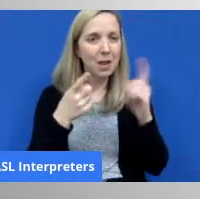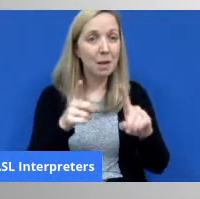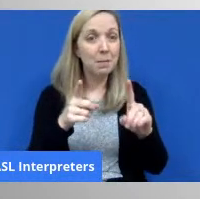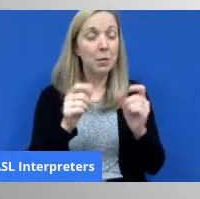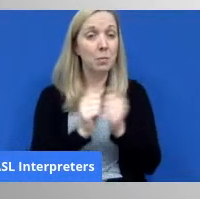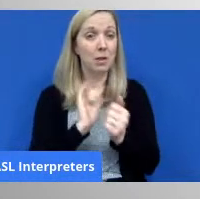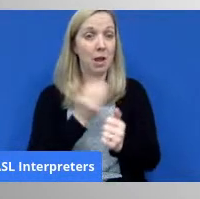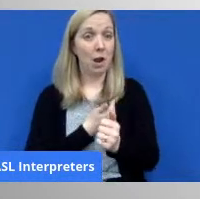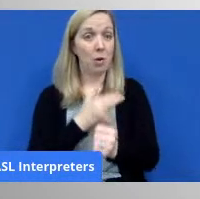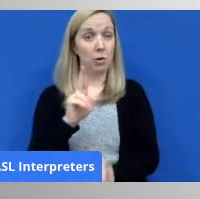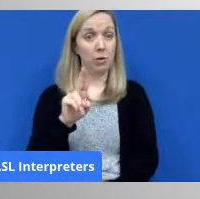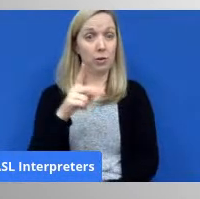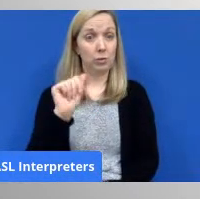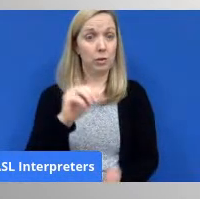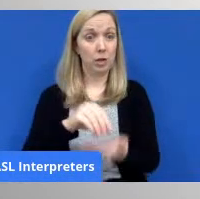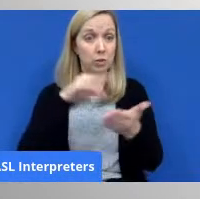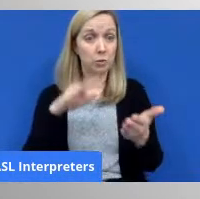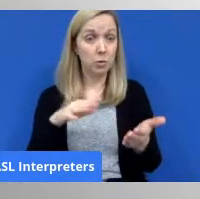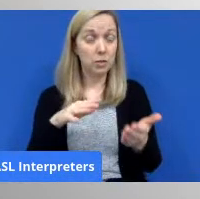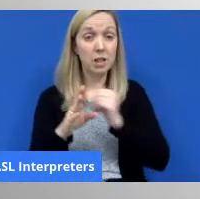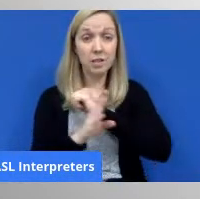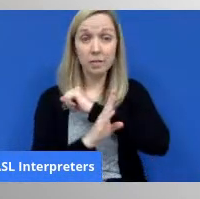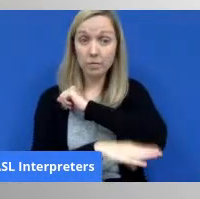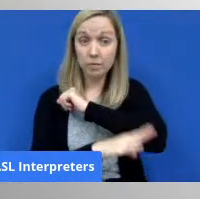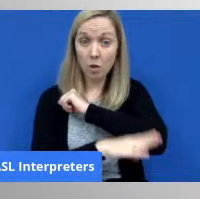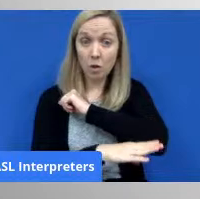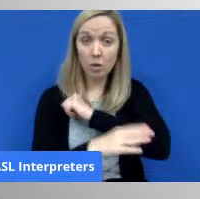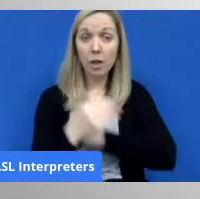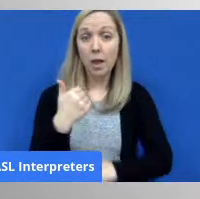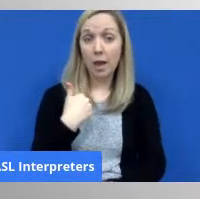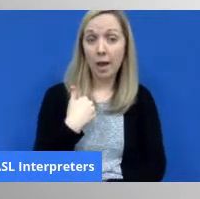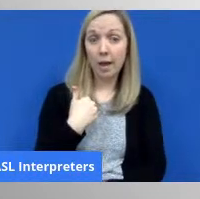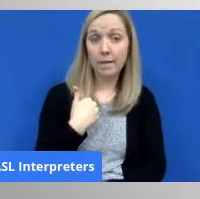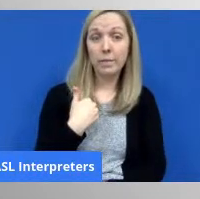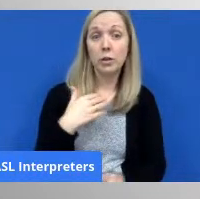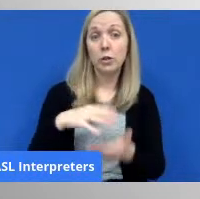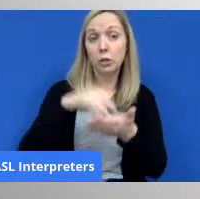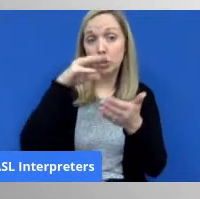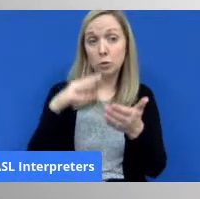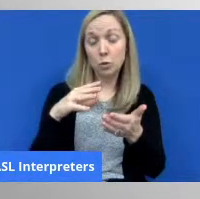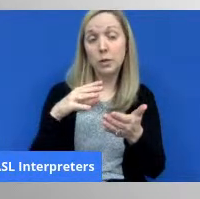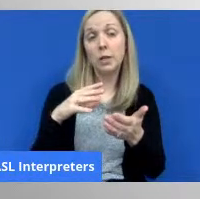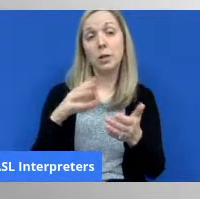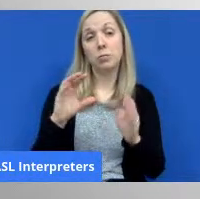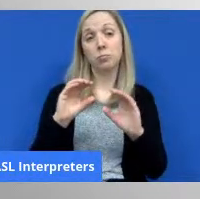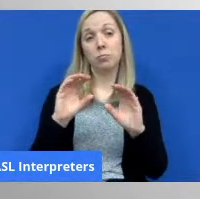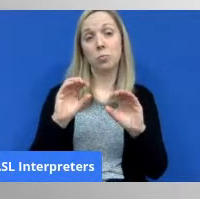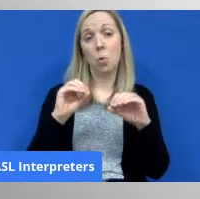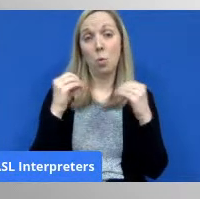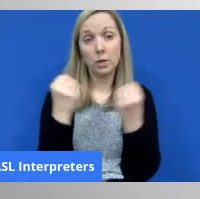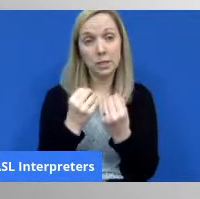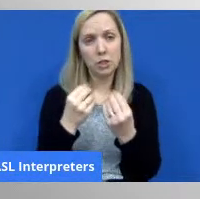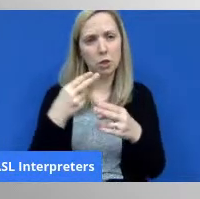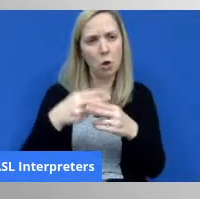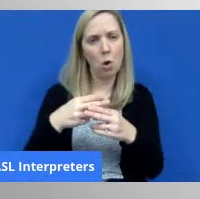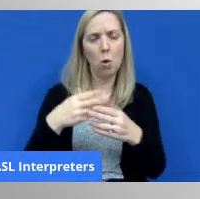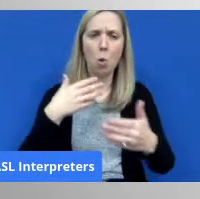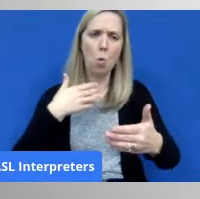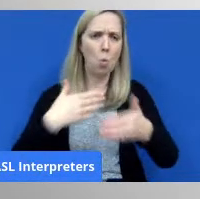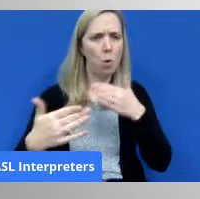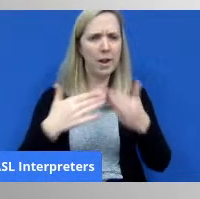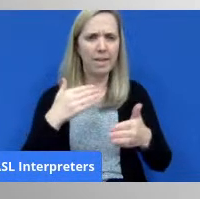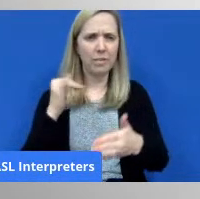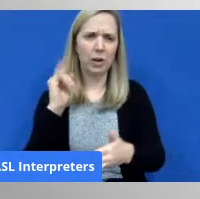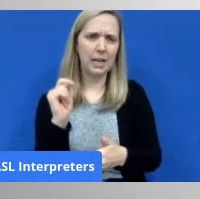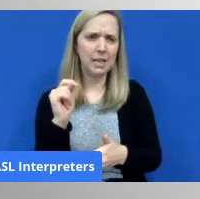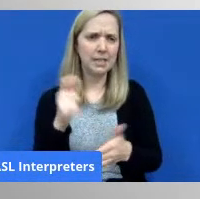the fall, there's a student organization called the Whatever It Takes Student Organization, and they have been very committed to working at